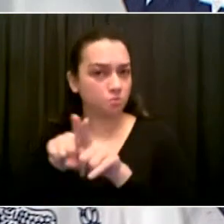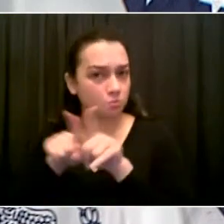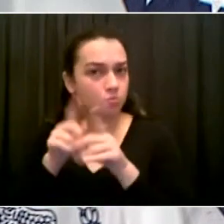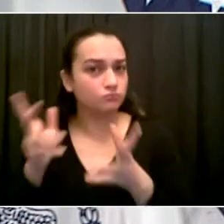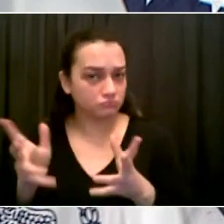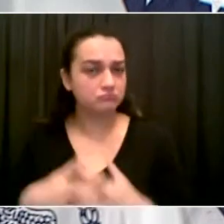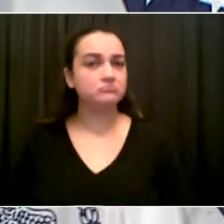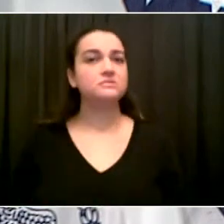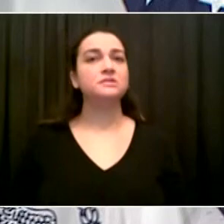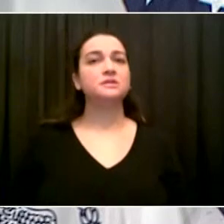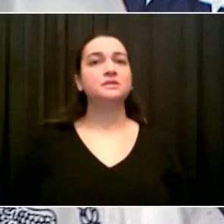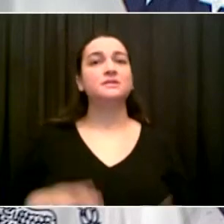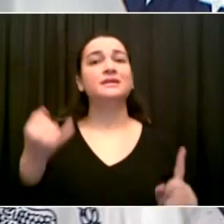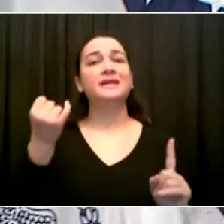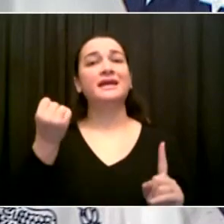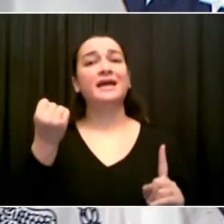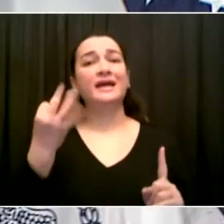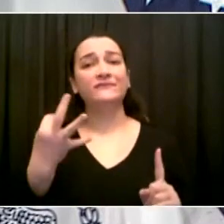that option.